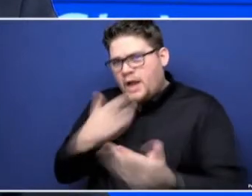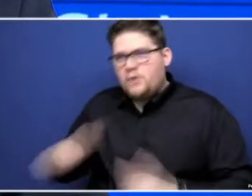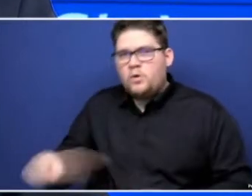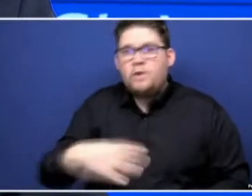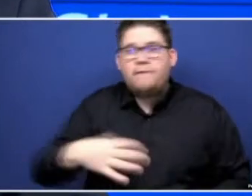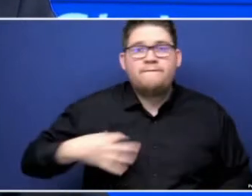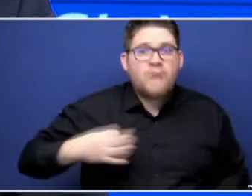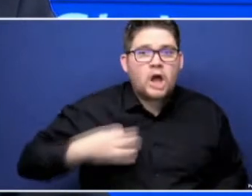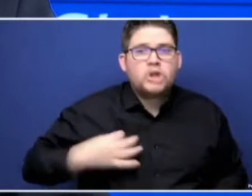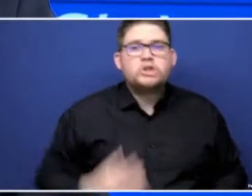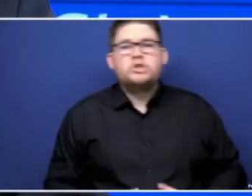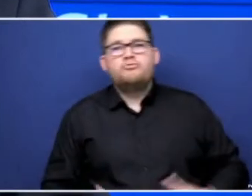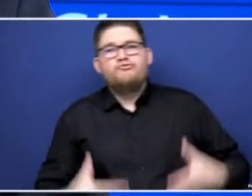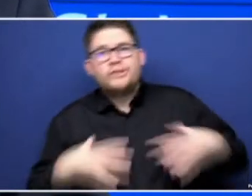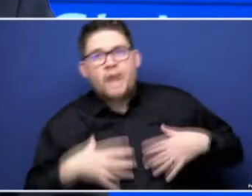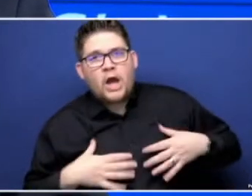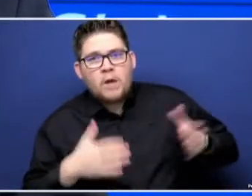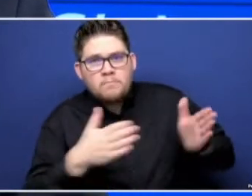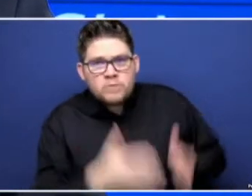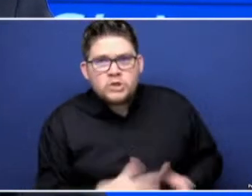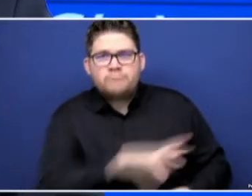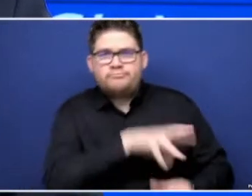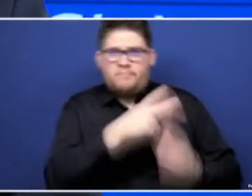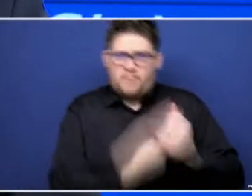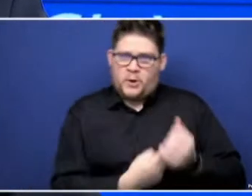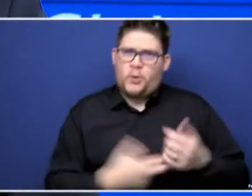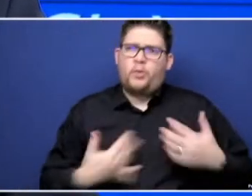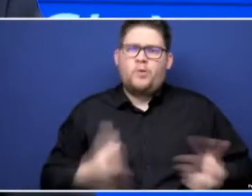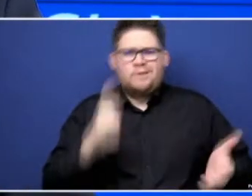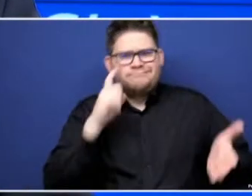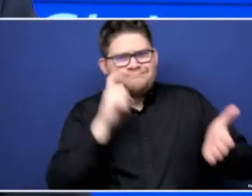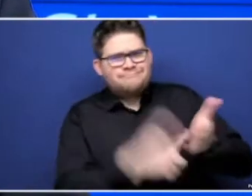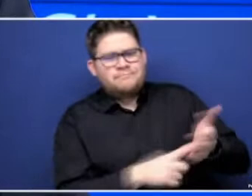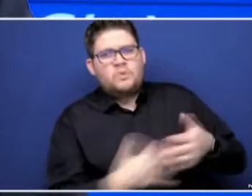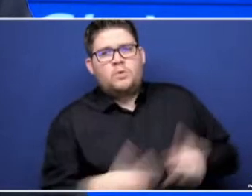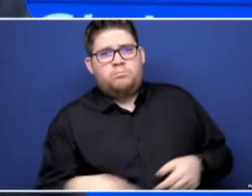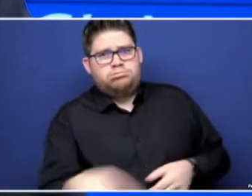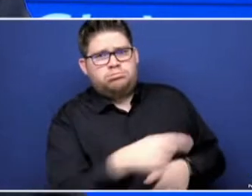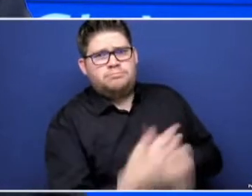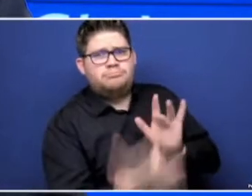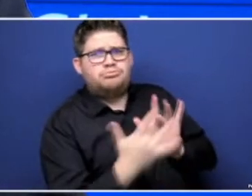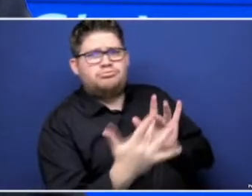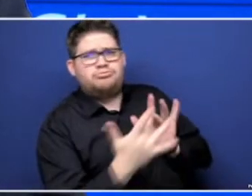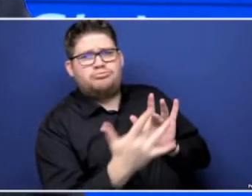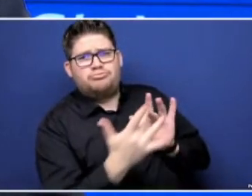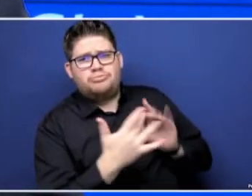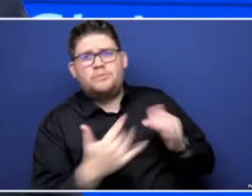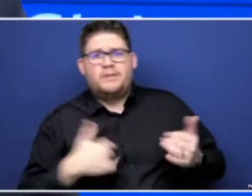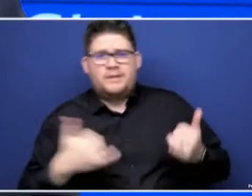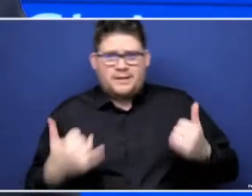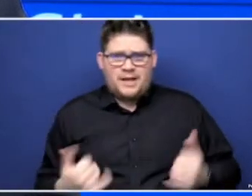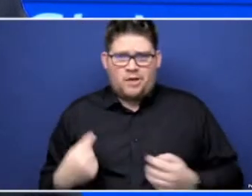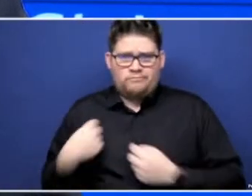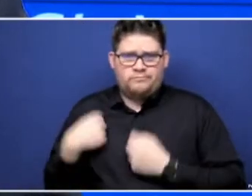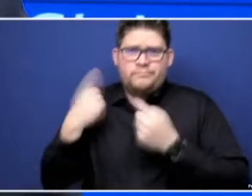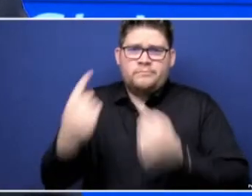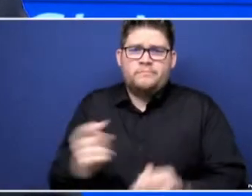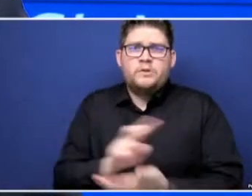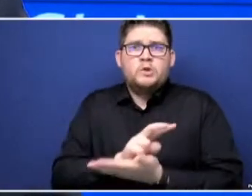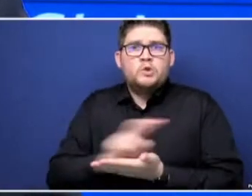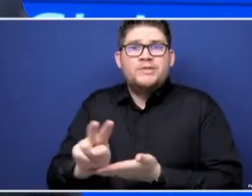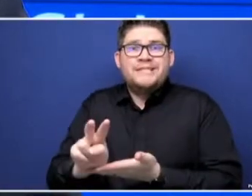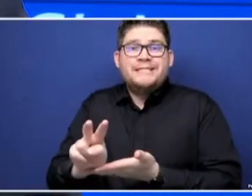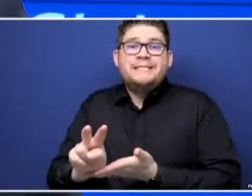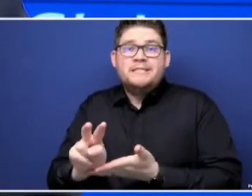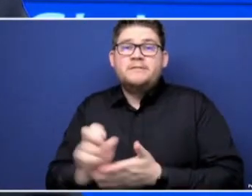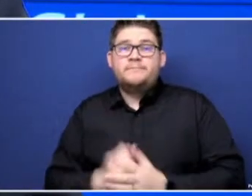could speak to what the province can do to work with the federal government and make sure that tourism industries who are struggling